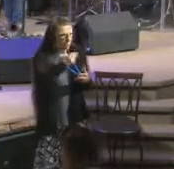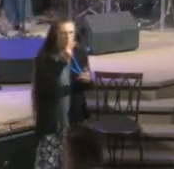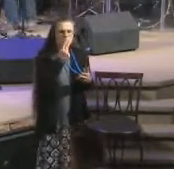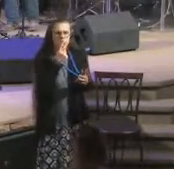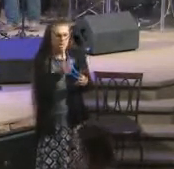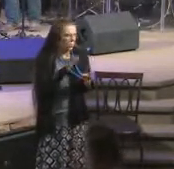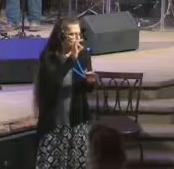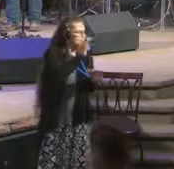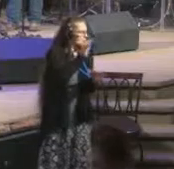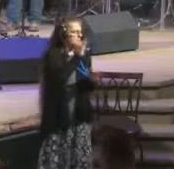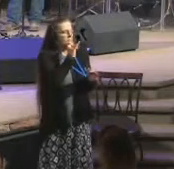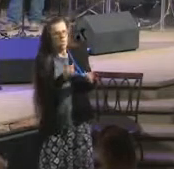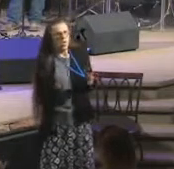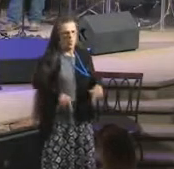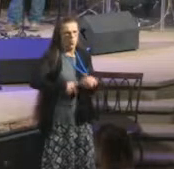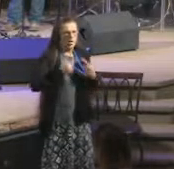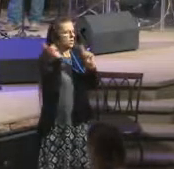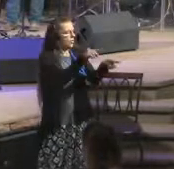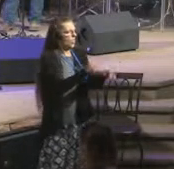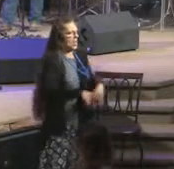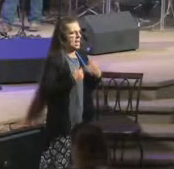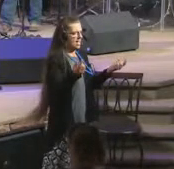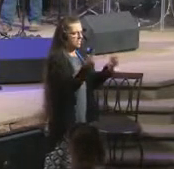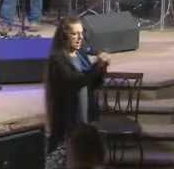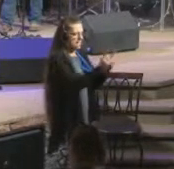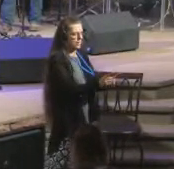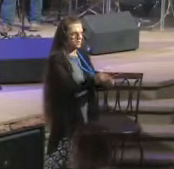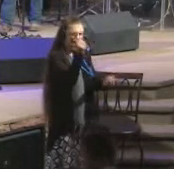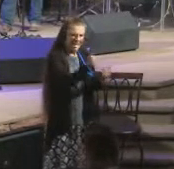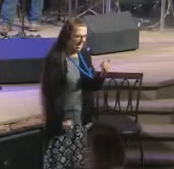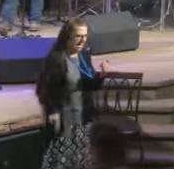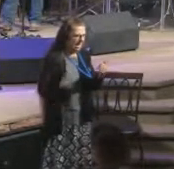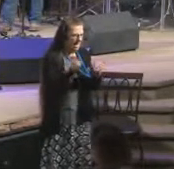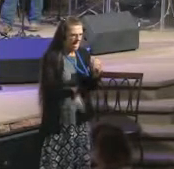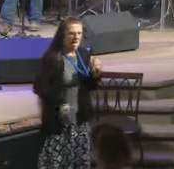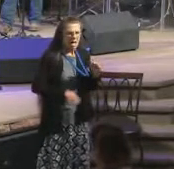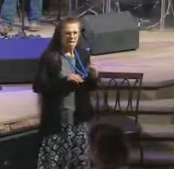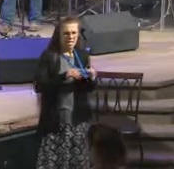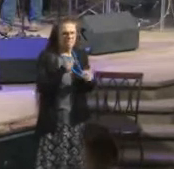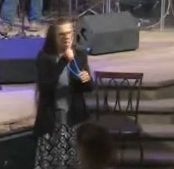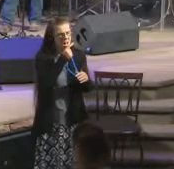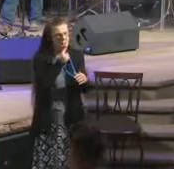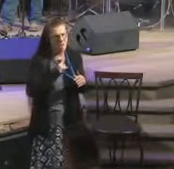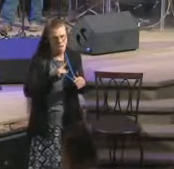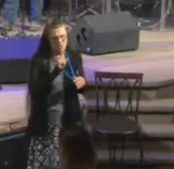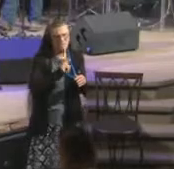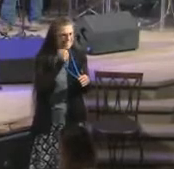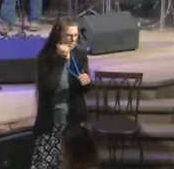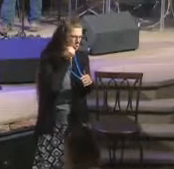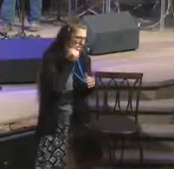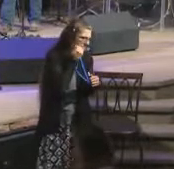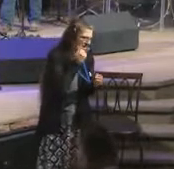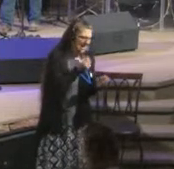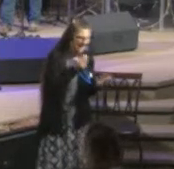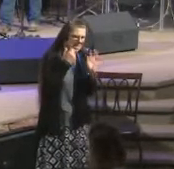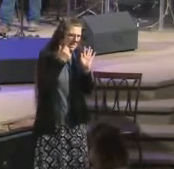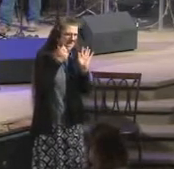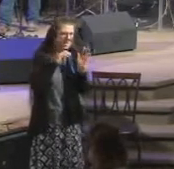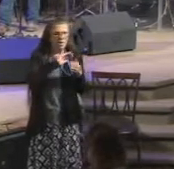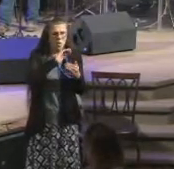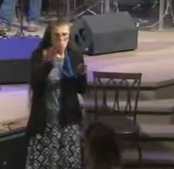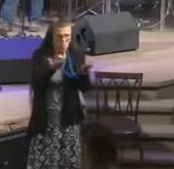go there. We'll lay with that person. But Father, in the end, all it does is build the loneliness and the shame and the regret. And what